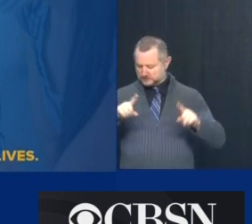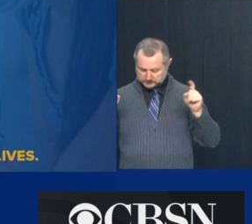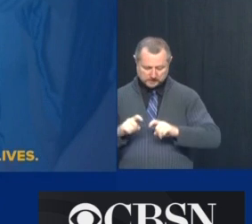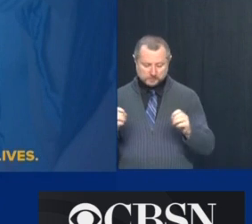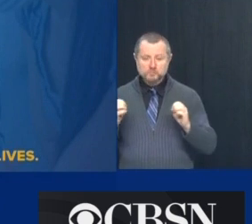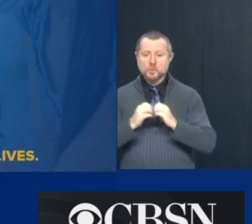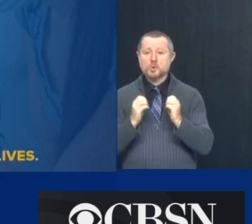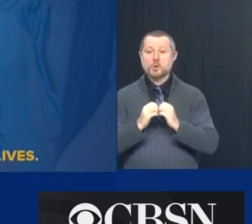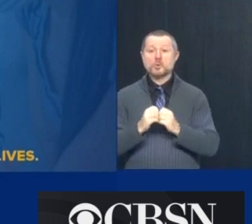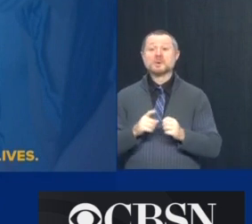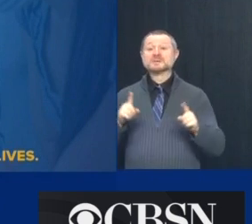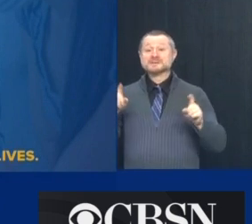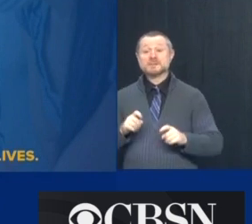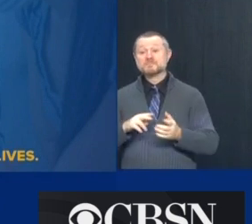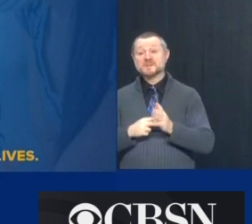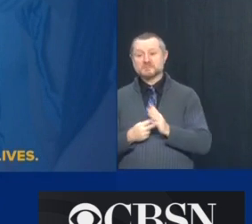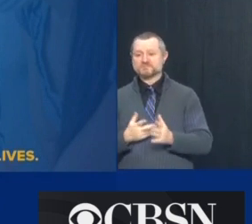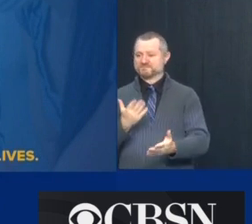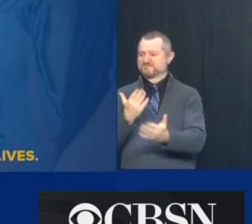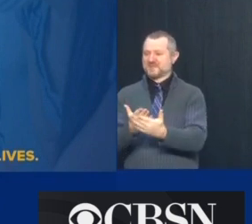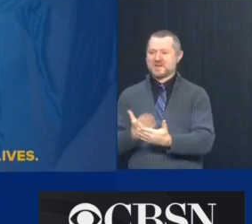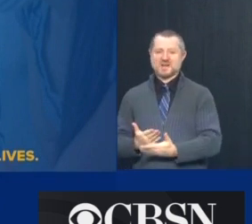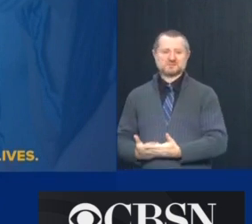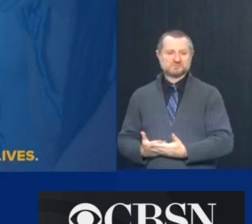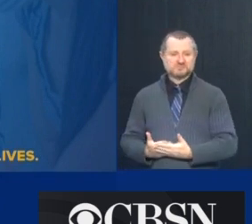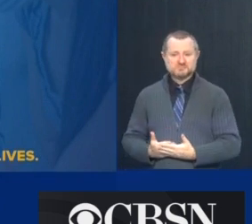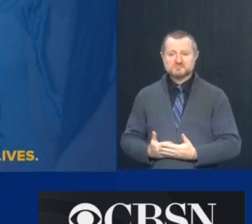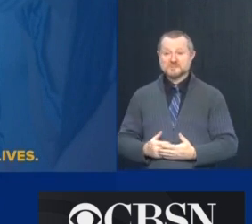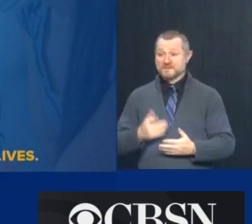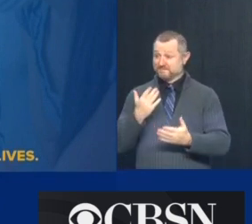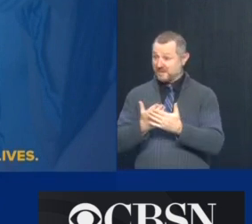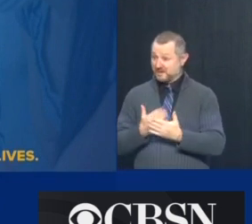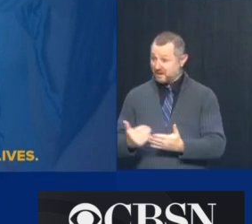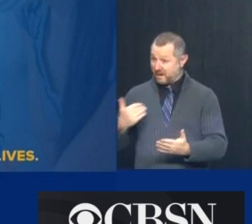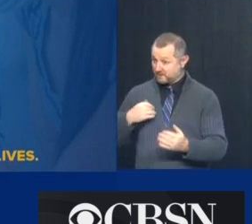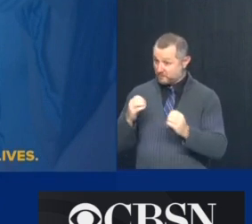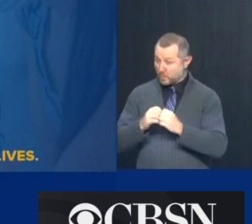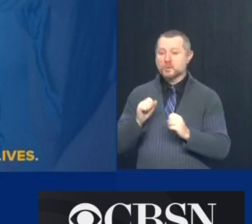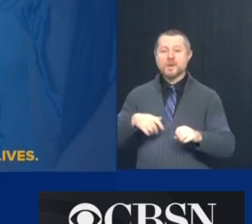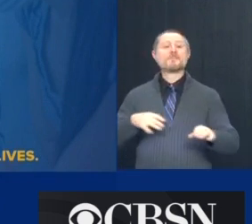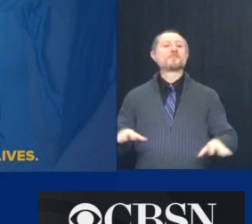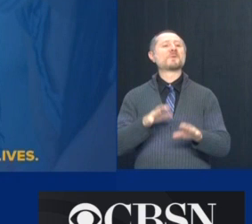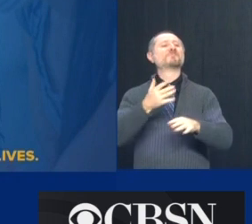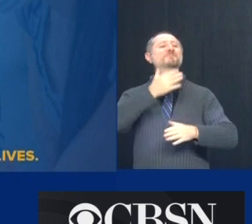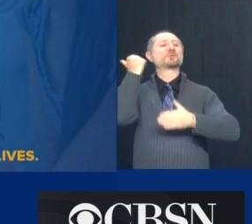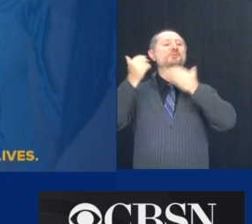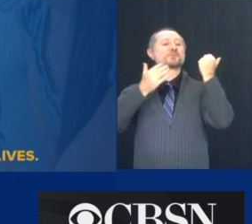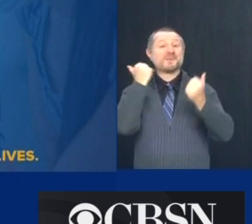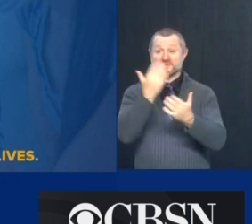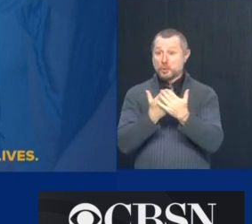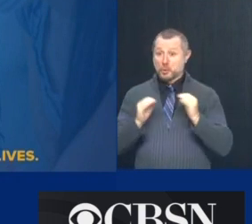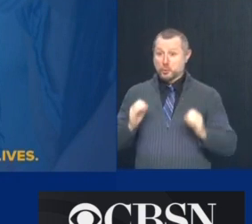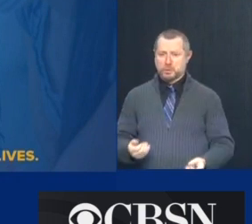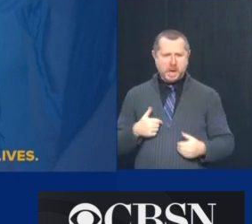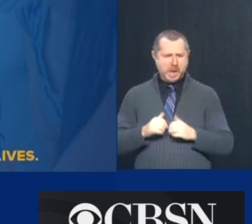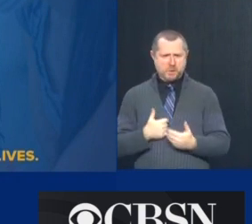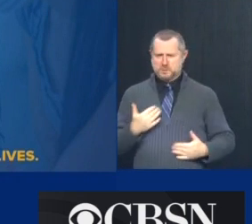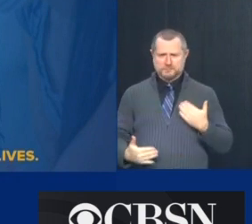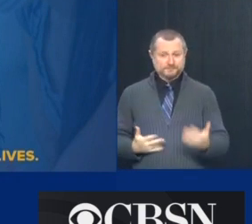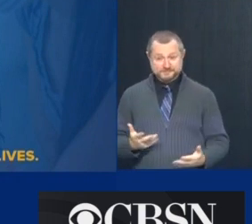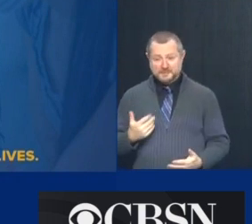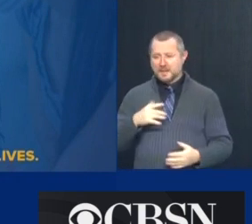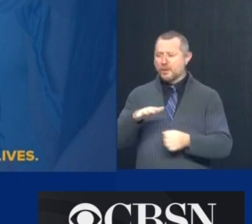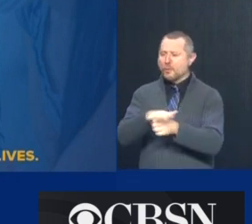do, the more you know. And the more you know, the better you do. It is just that simple. Local governments, the